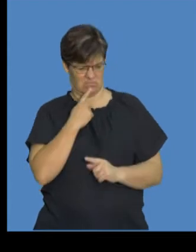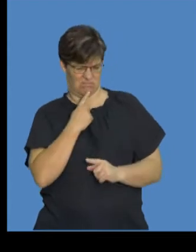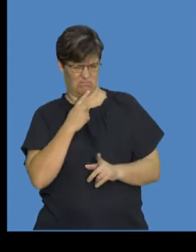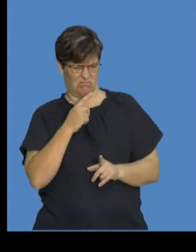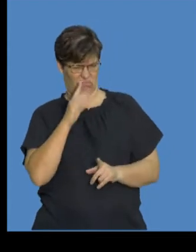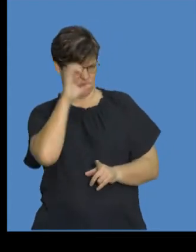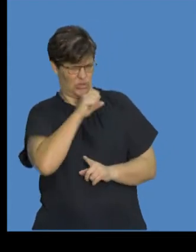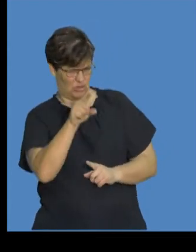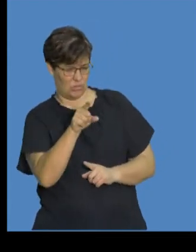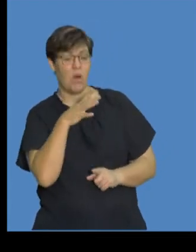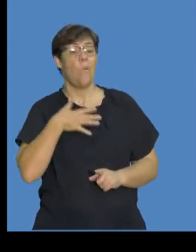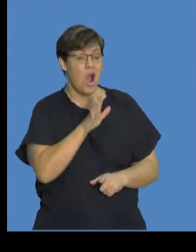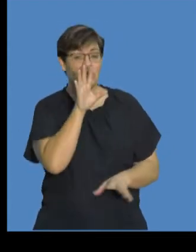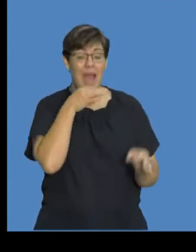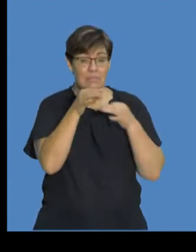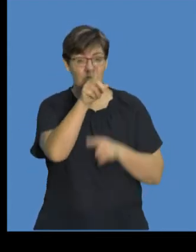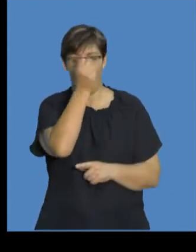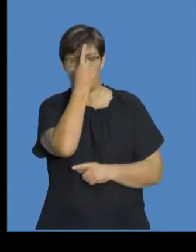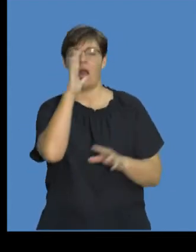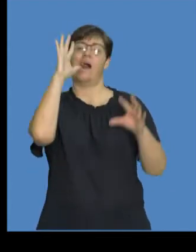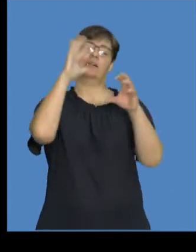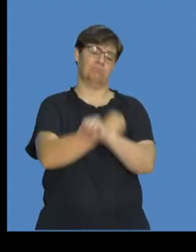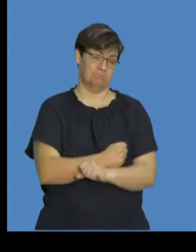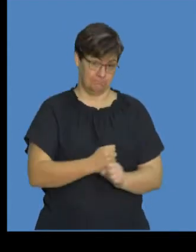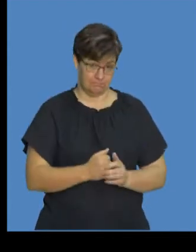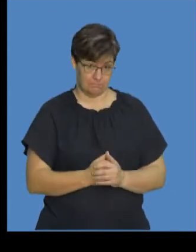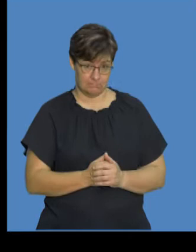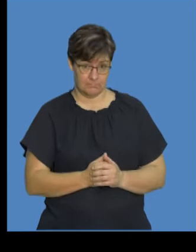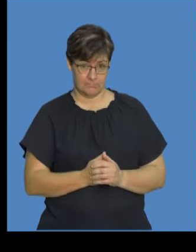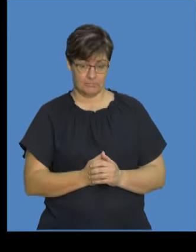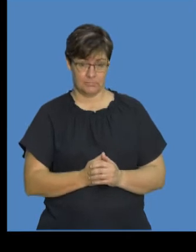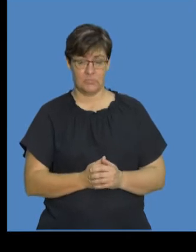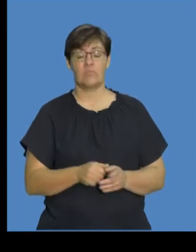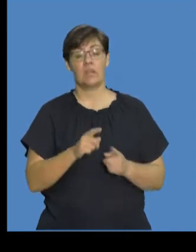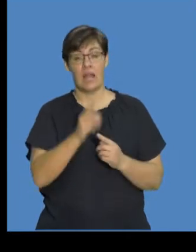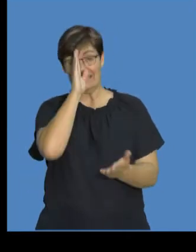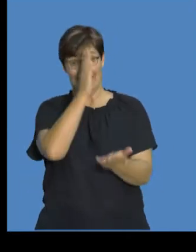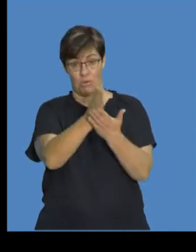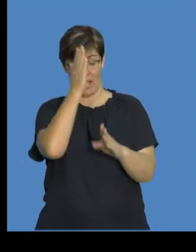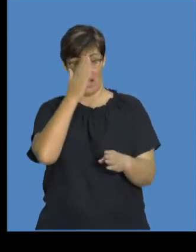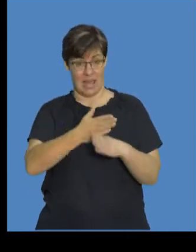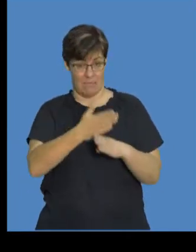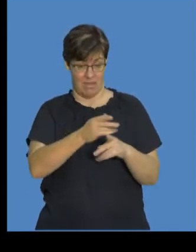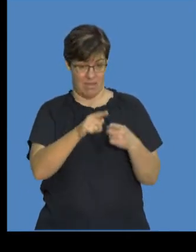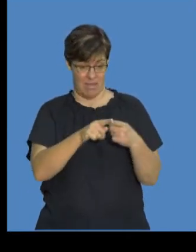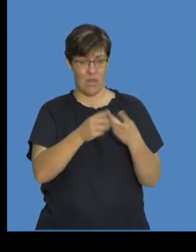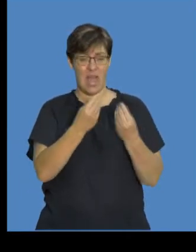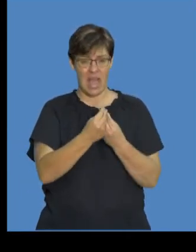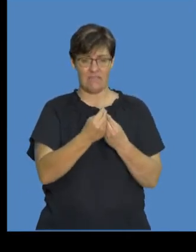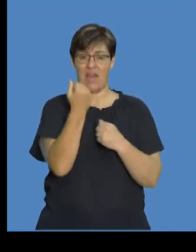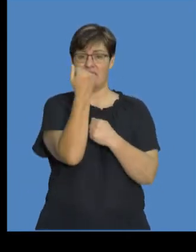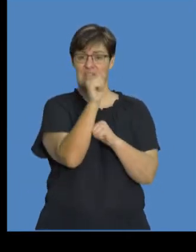odd to you, but I want to explain it so you understand it. So, in your direct labor, you've got your